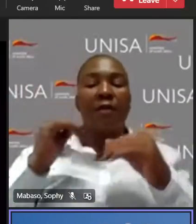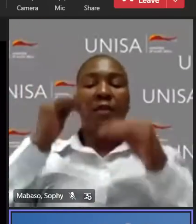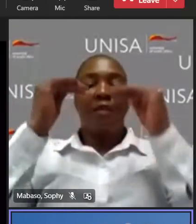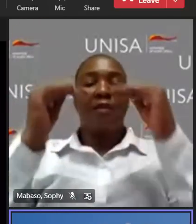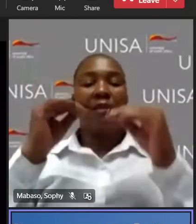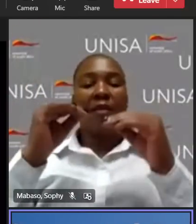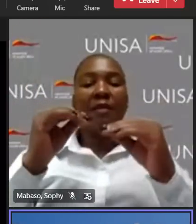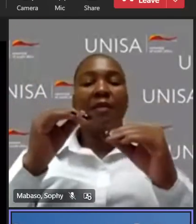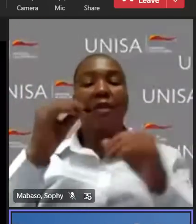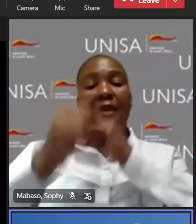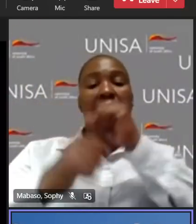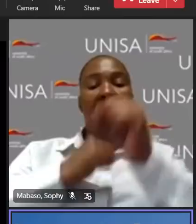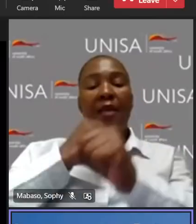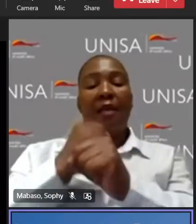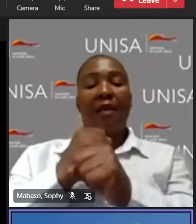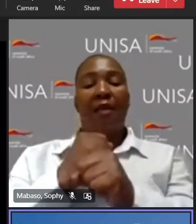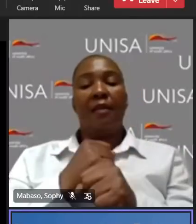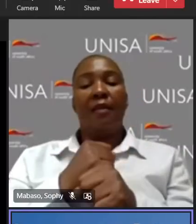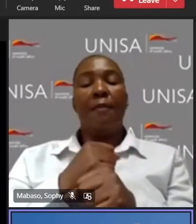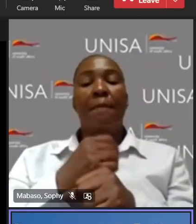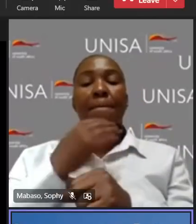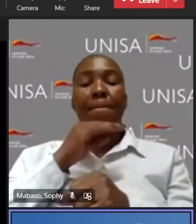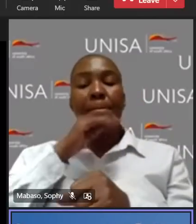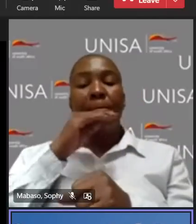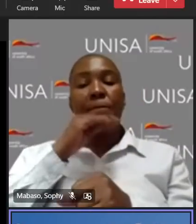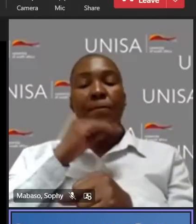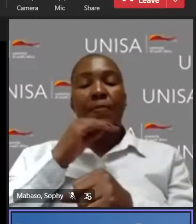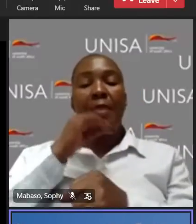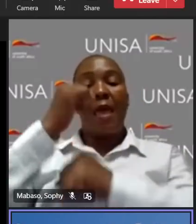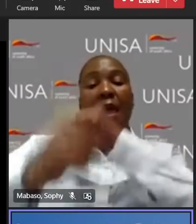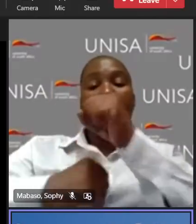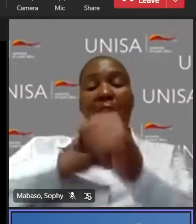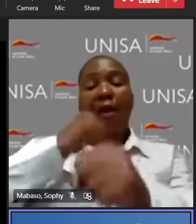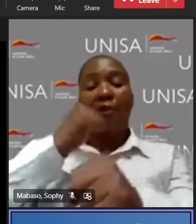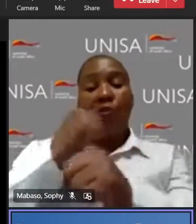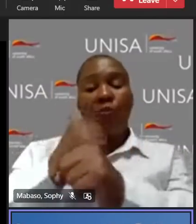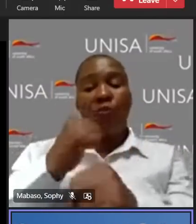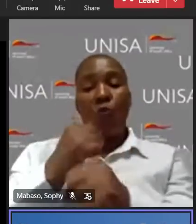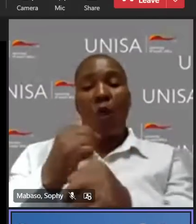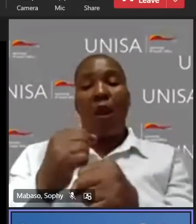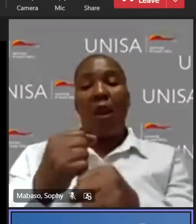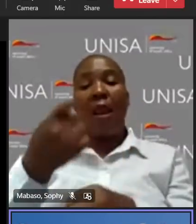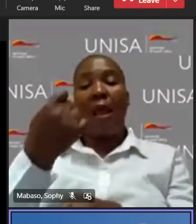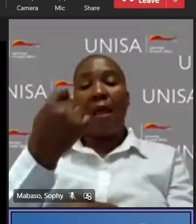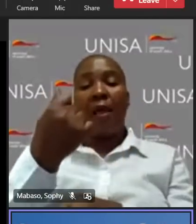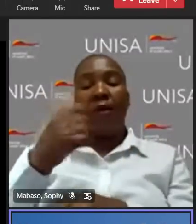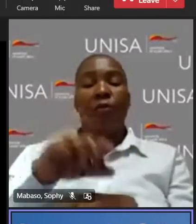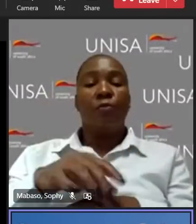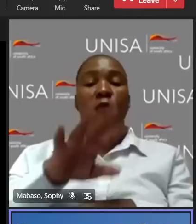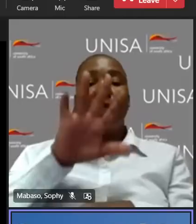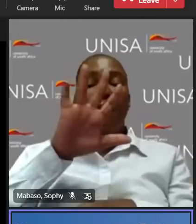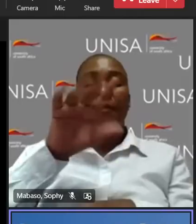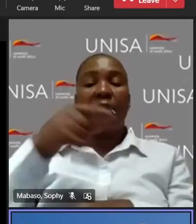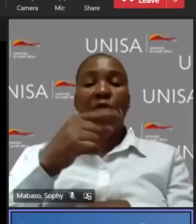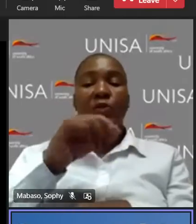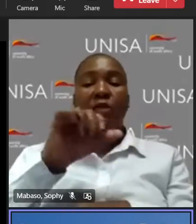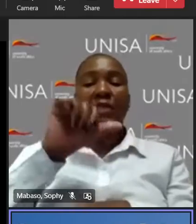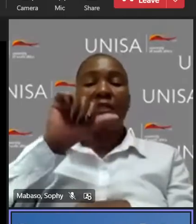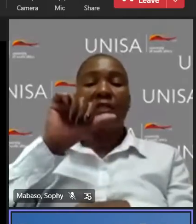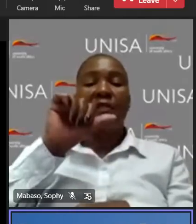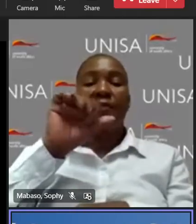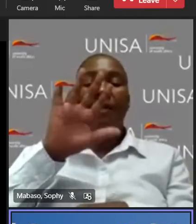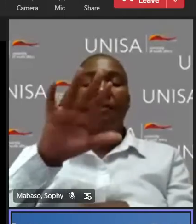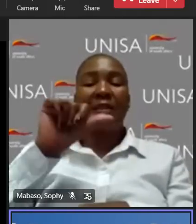then the annual allowance is going to be 5,460. And then on the